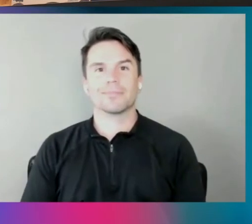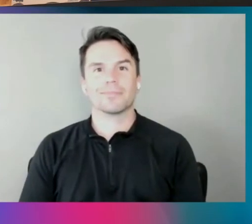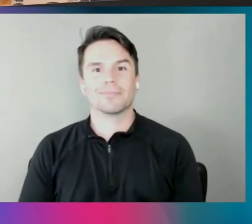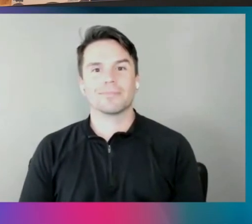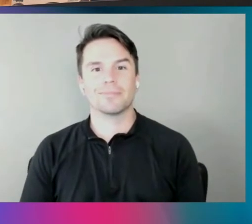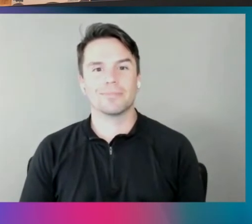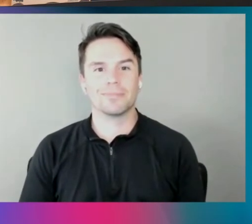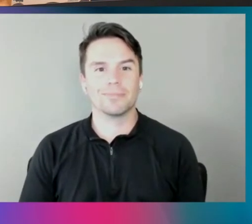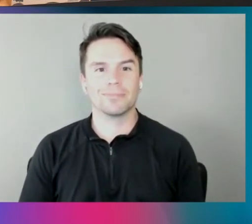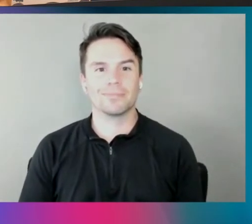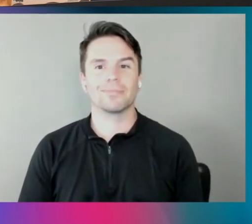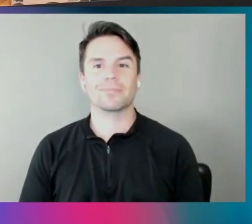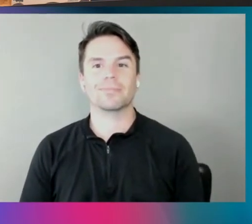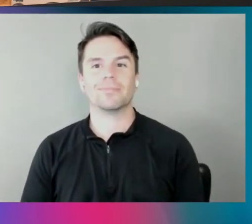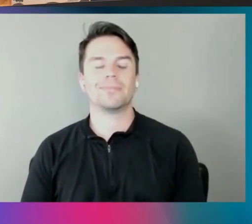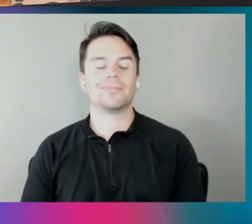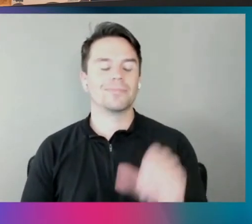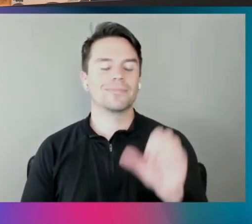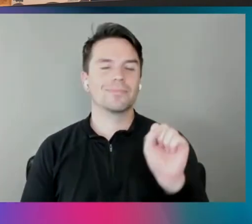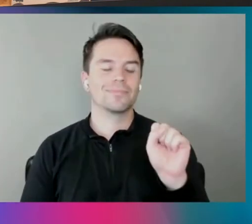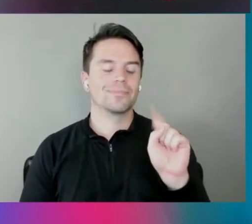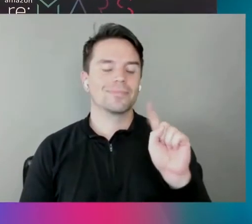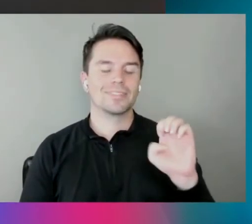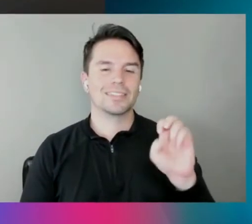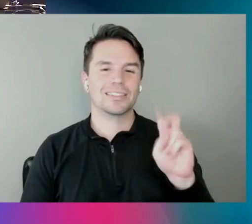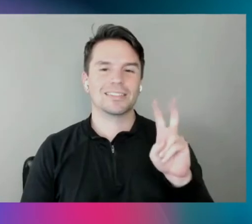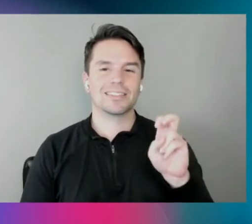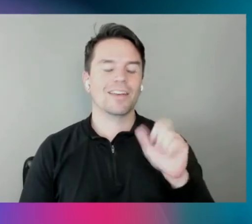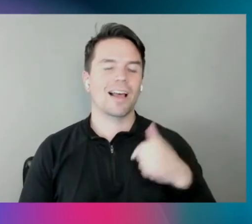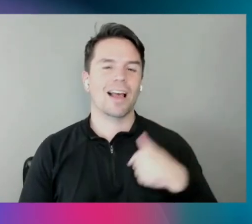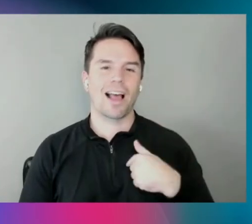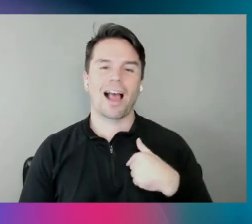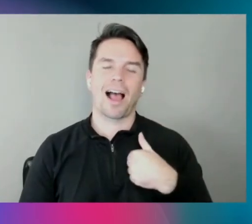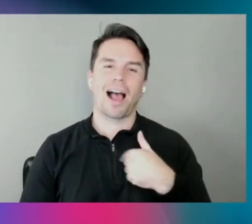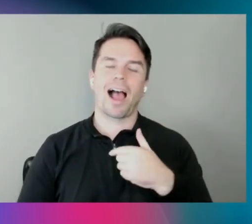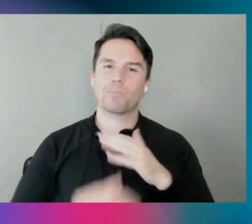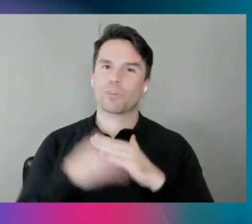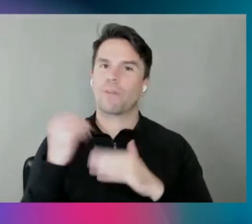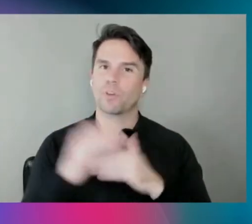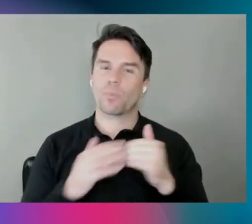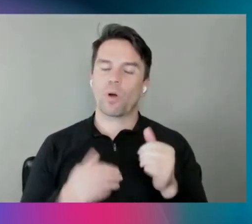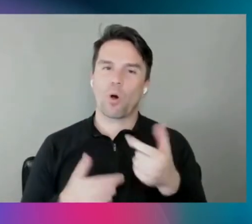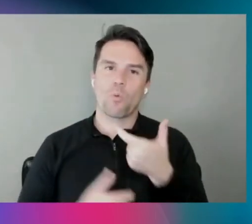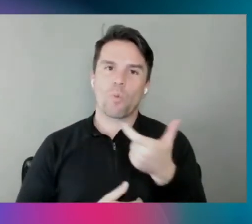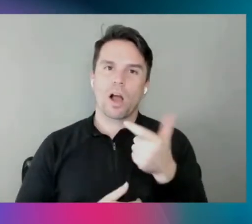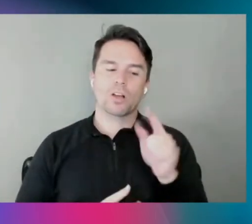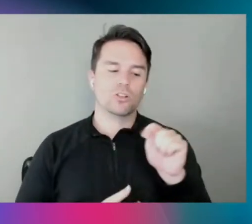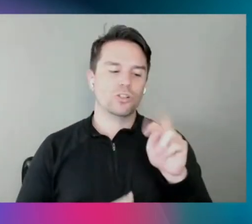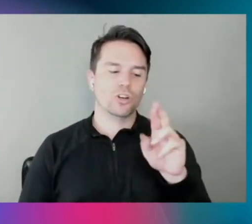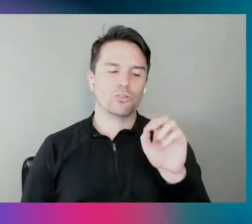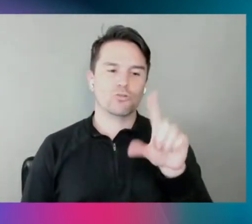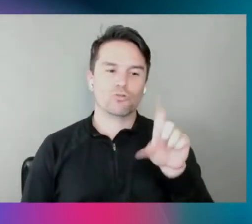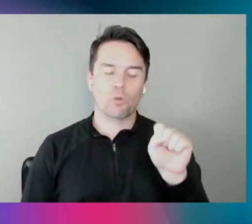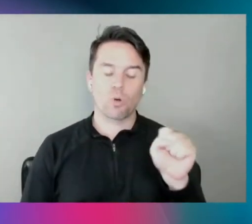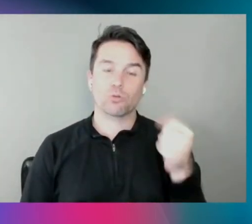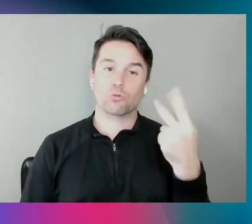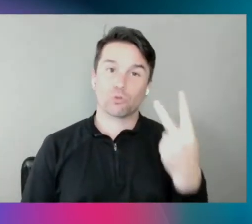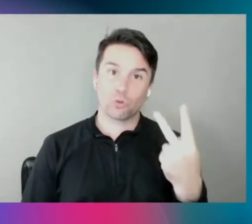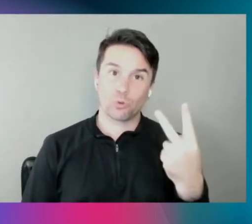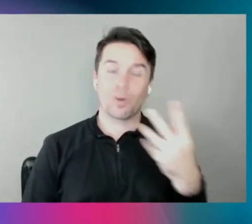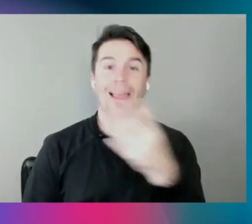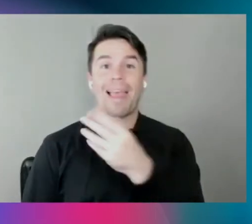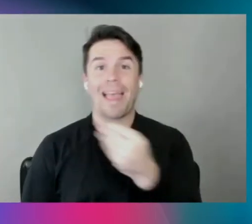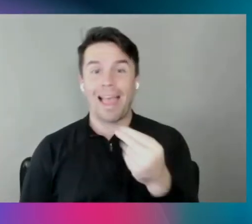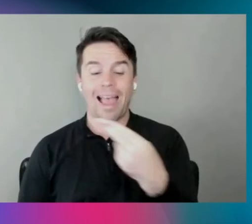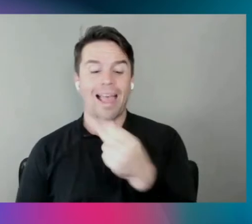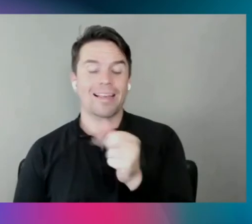Yeah, Steve, I'm just as comfortable watching Troll 2 as I am when Harry met Sally, okay? I'm just thinking, I'm what unique. would it look like if you actually merged those two